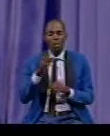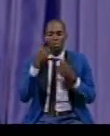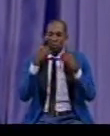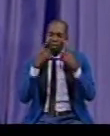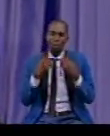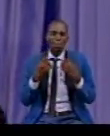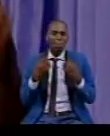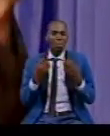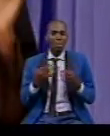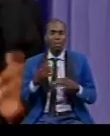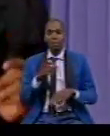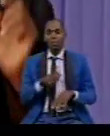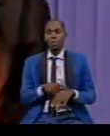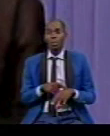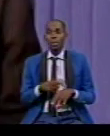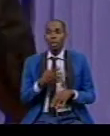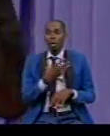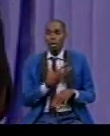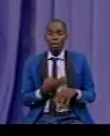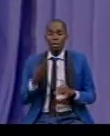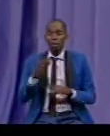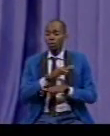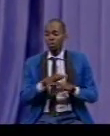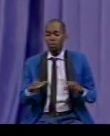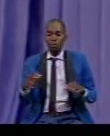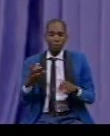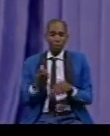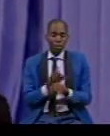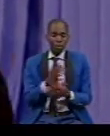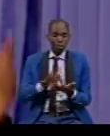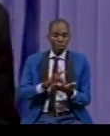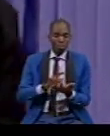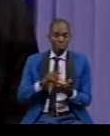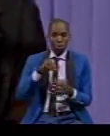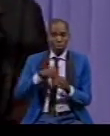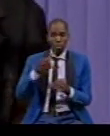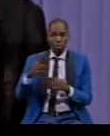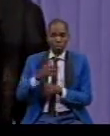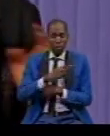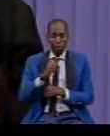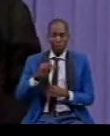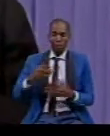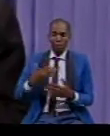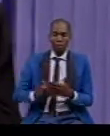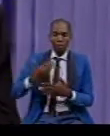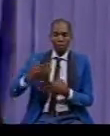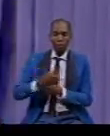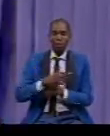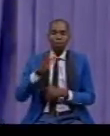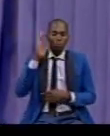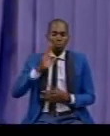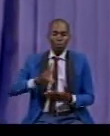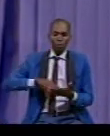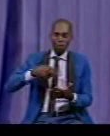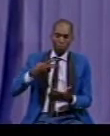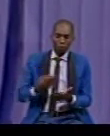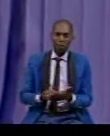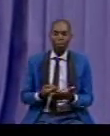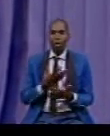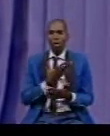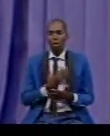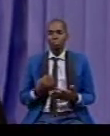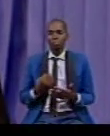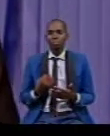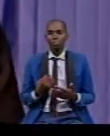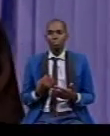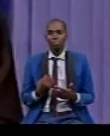common, habitual, regular sin, no, that's no belief. You say you believe in